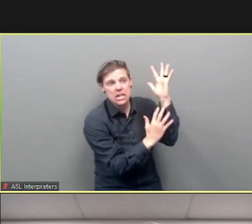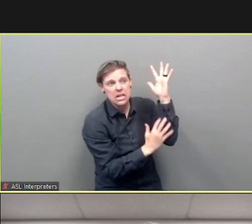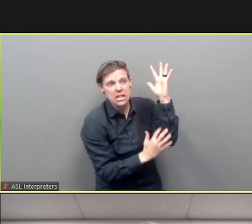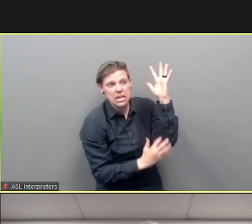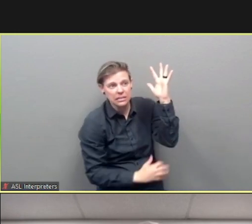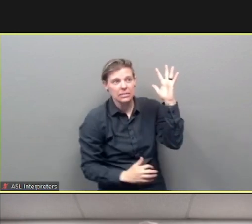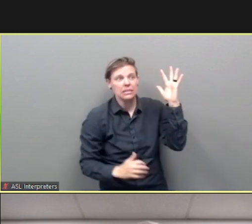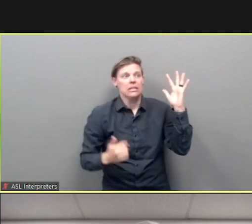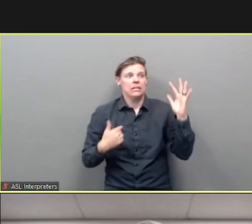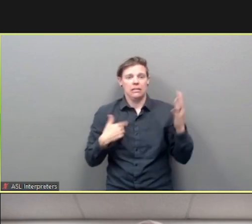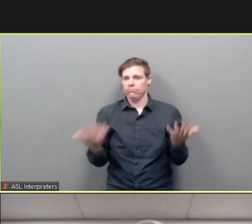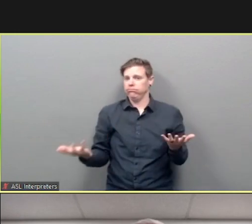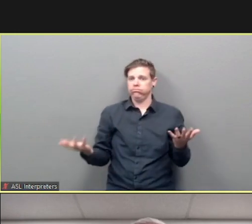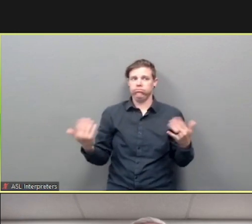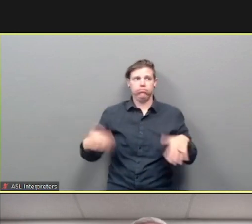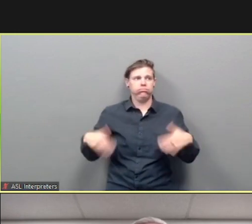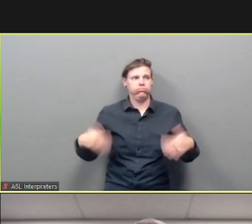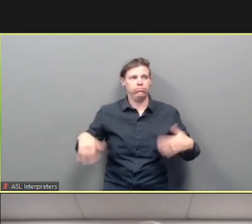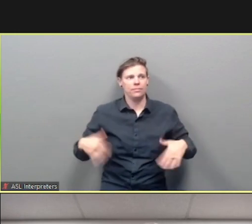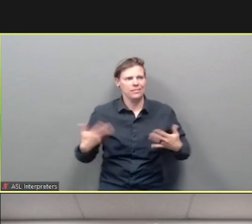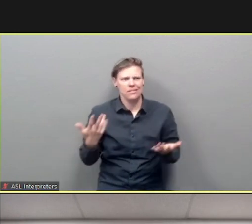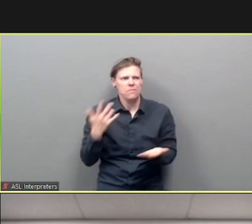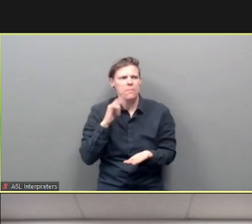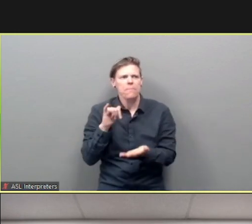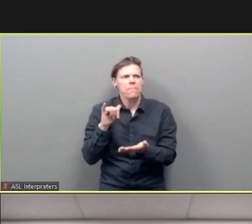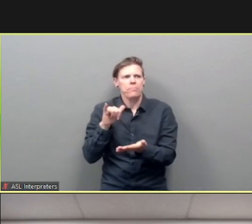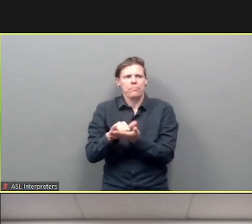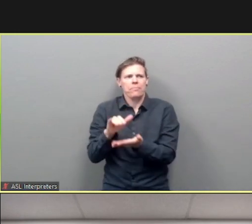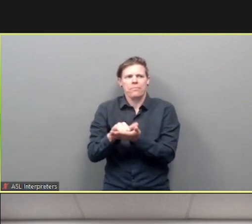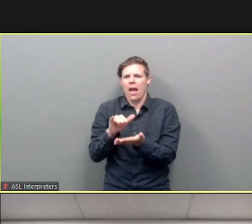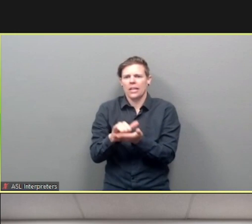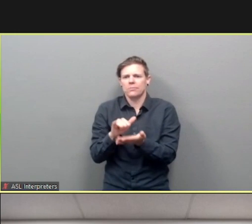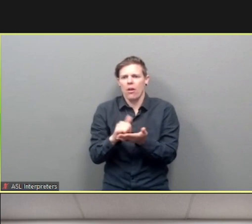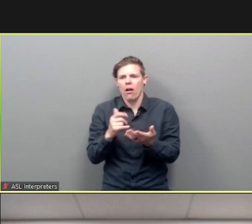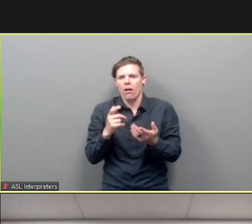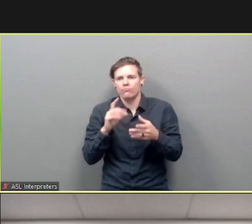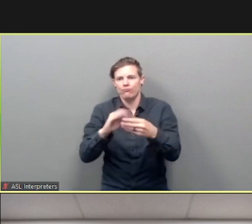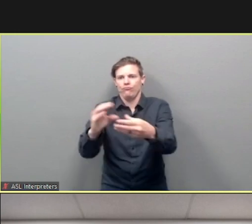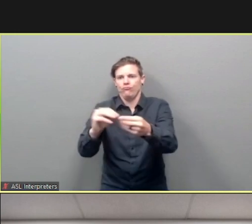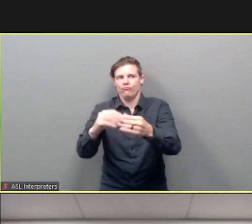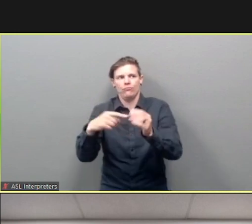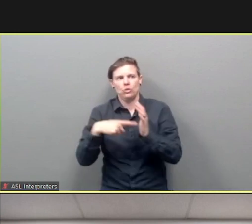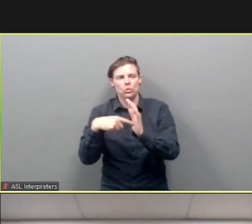no way to conclude here from this slide that we're having any kind of vaccine,